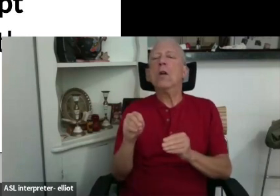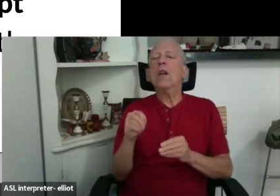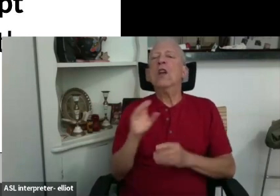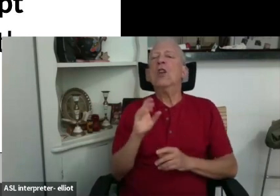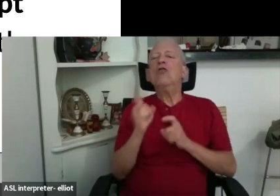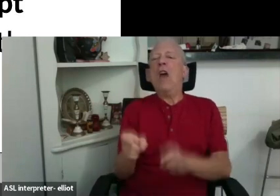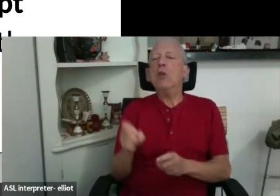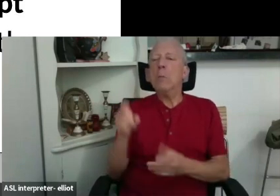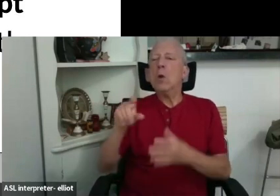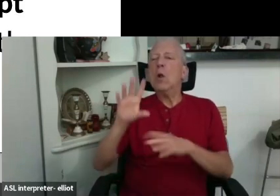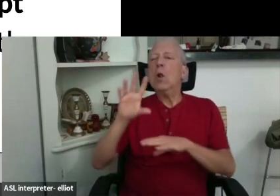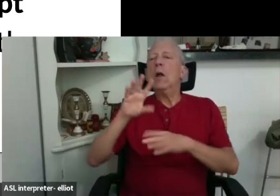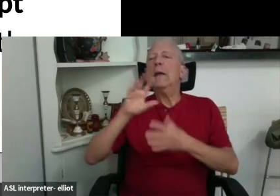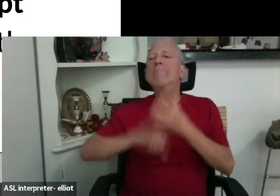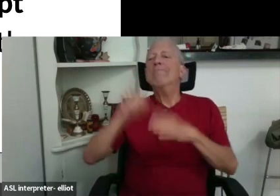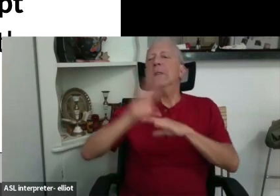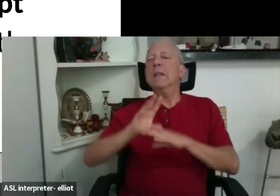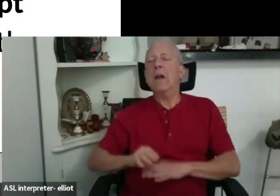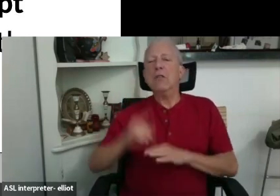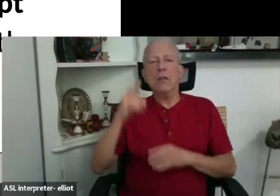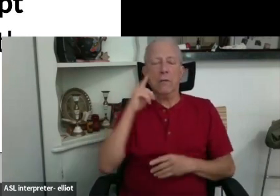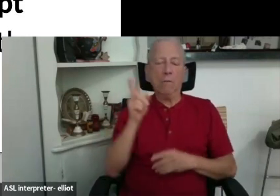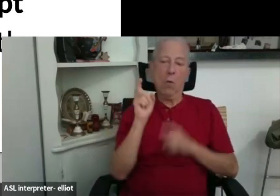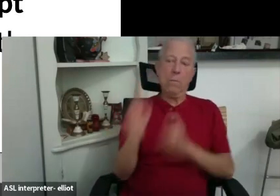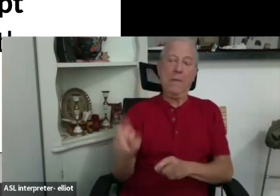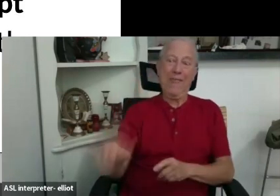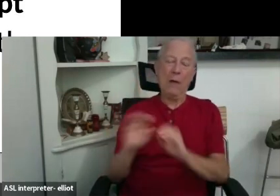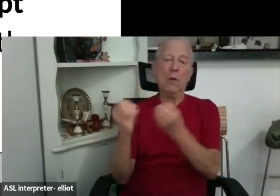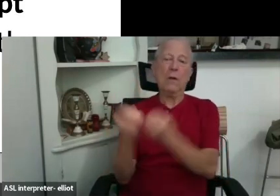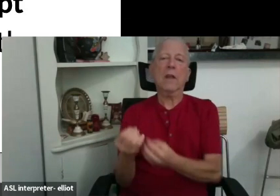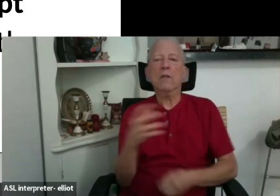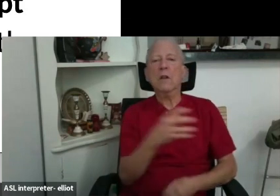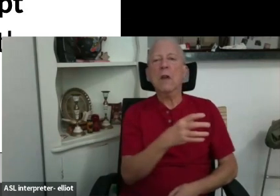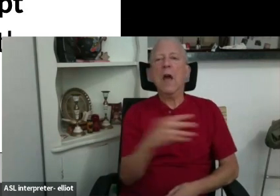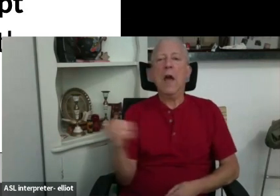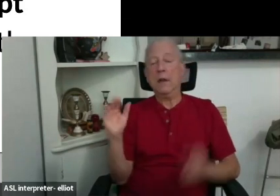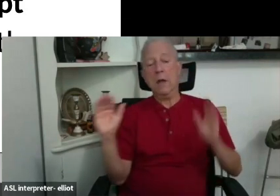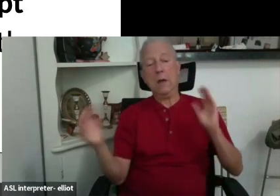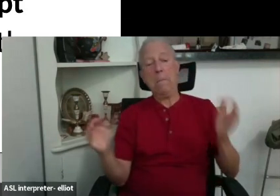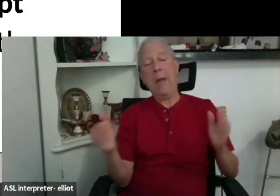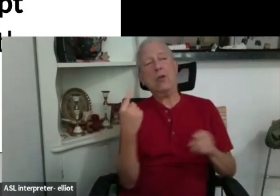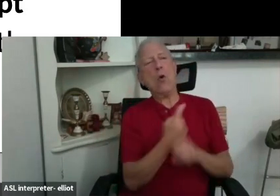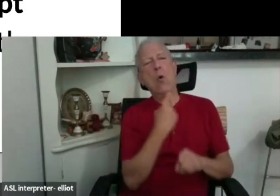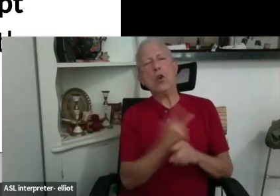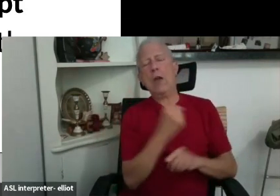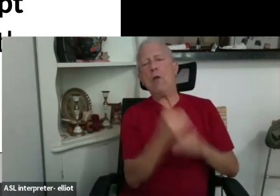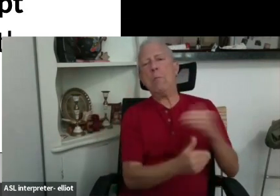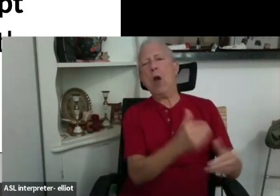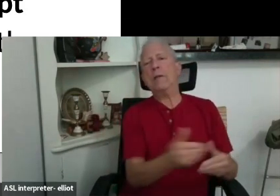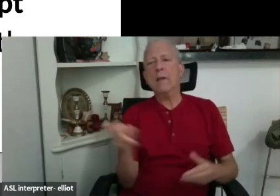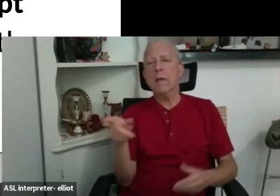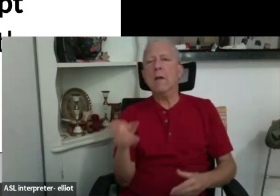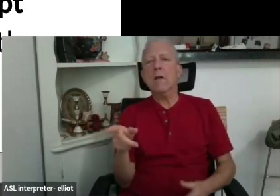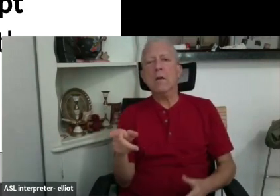contributions to a suspended organization. And compared to the ordinary process required